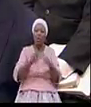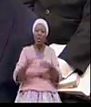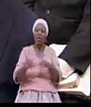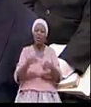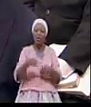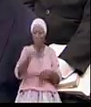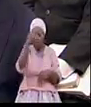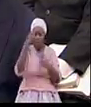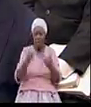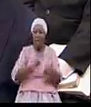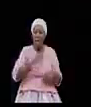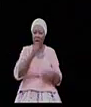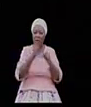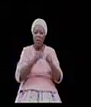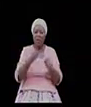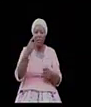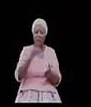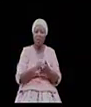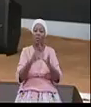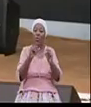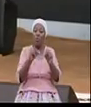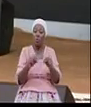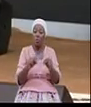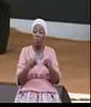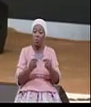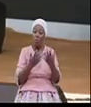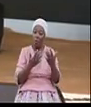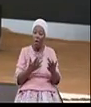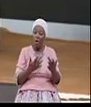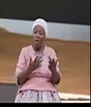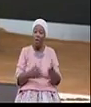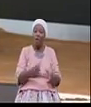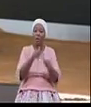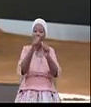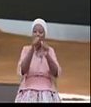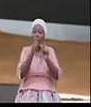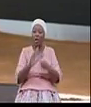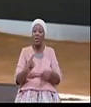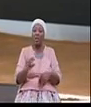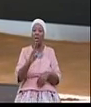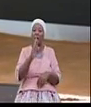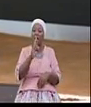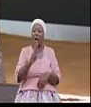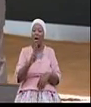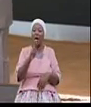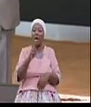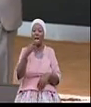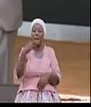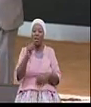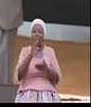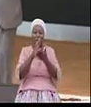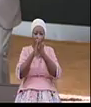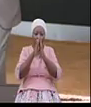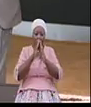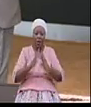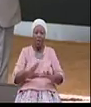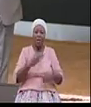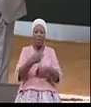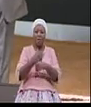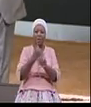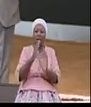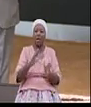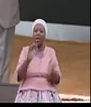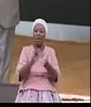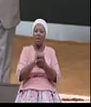fighting for the... Hold on. Blessed are the peacemakers. That's our mandate. We're